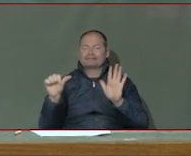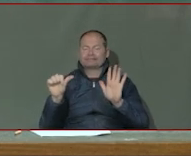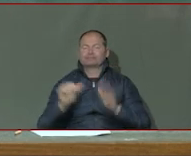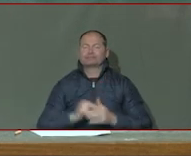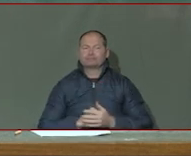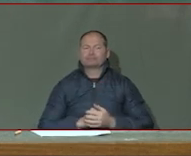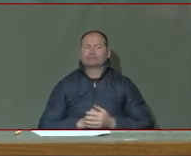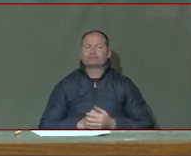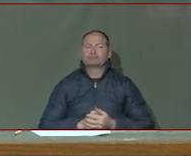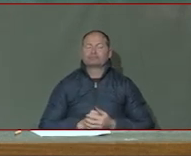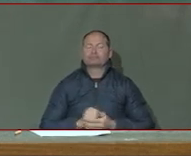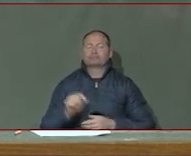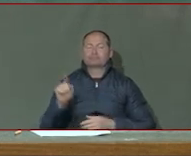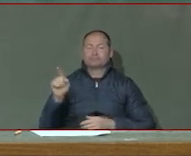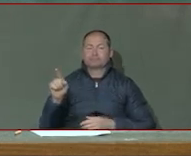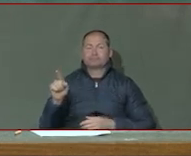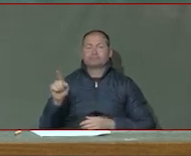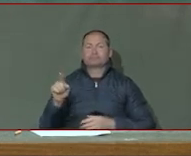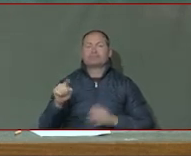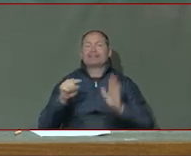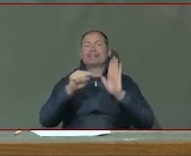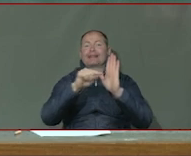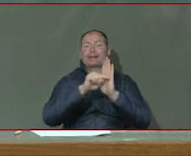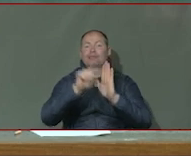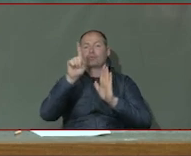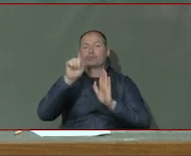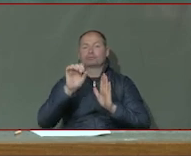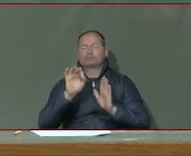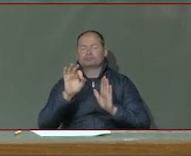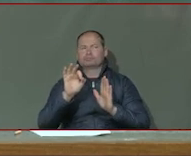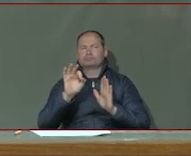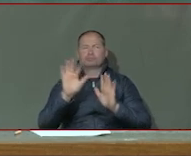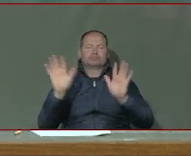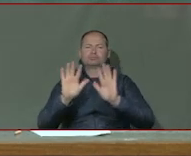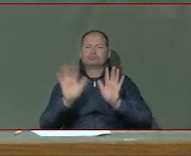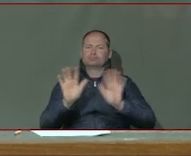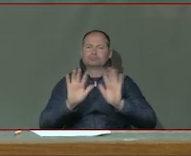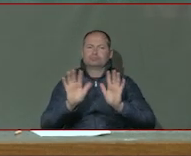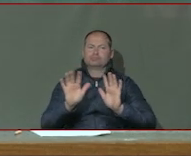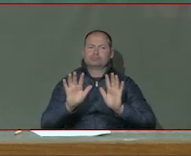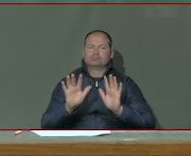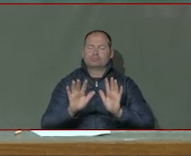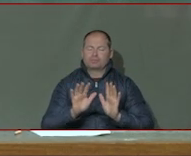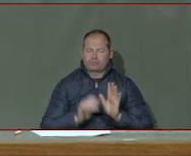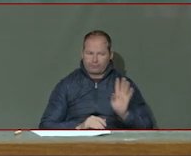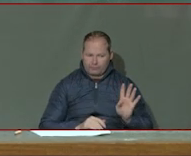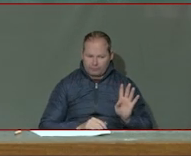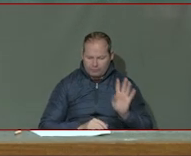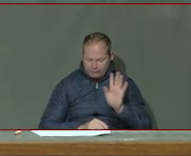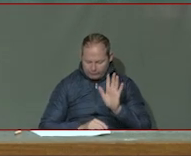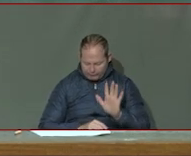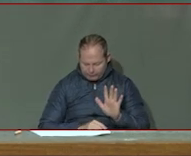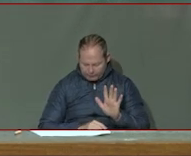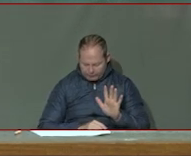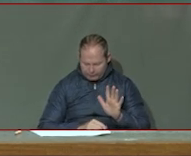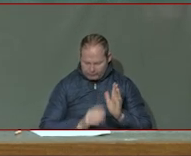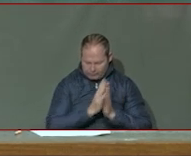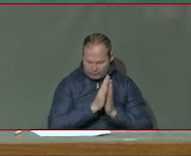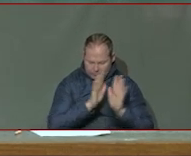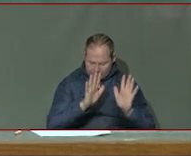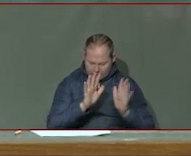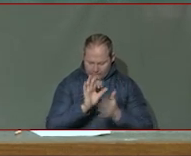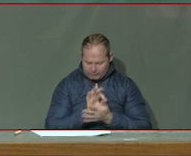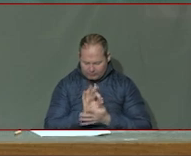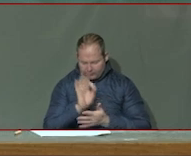here is equal to negative a third. No. 4, 5, and 10,